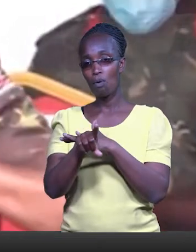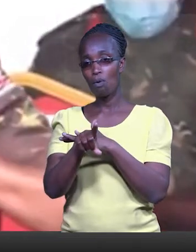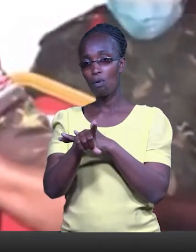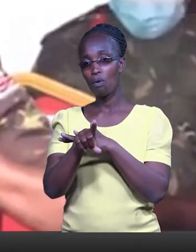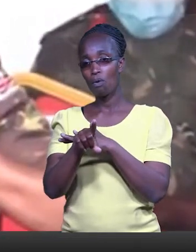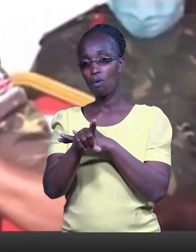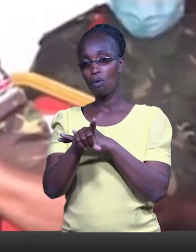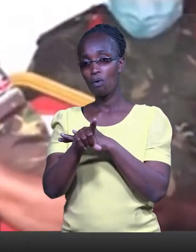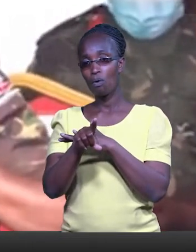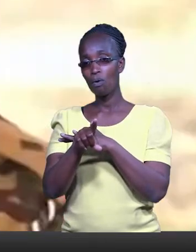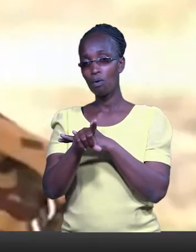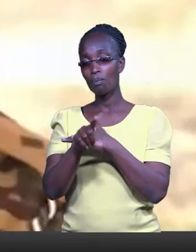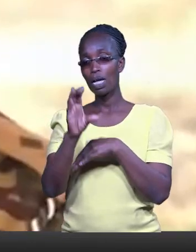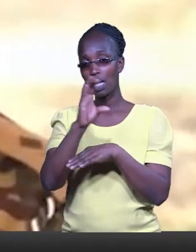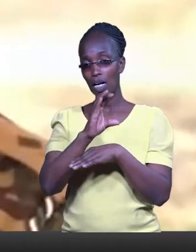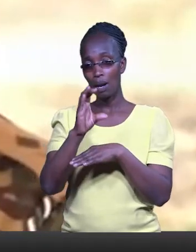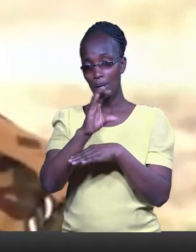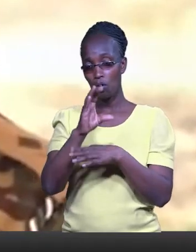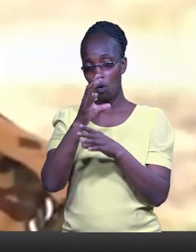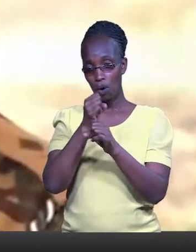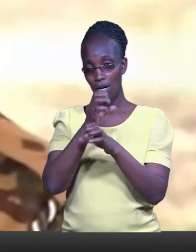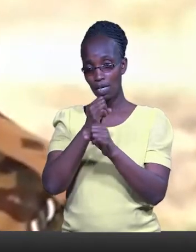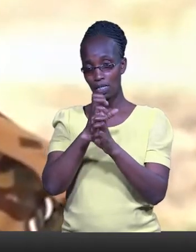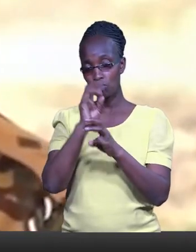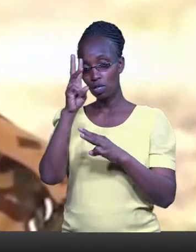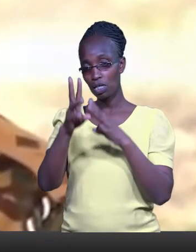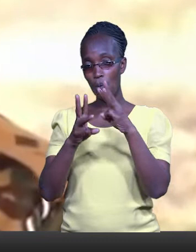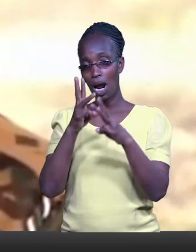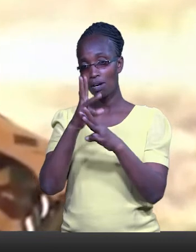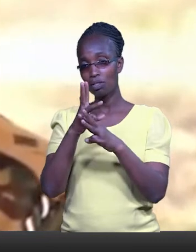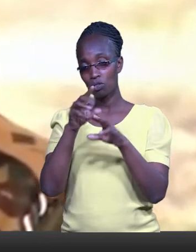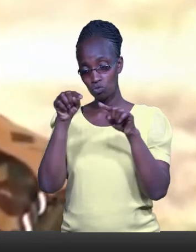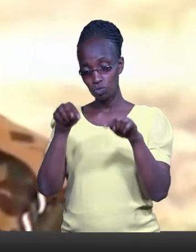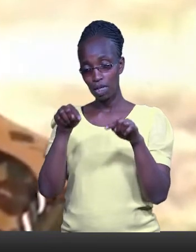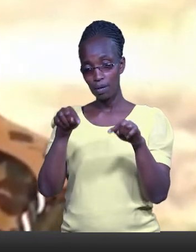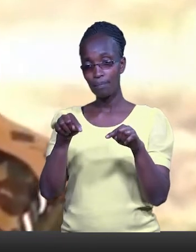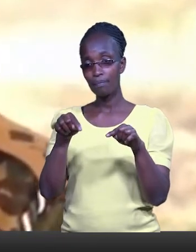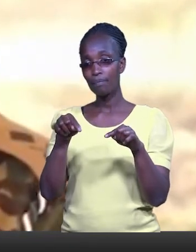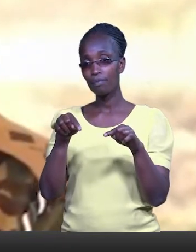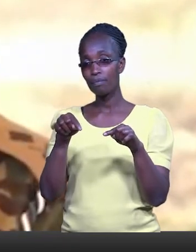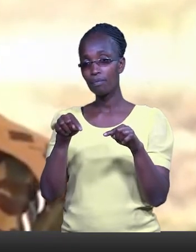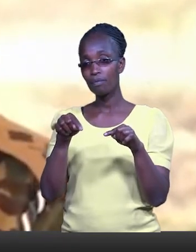accessible weapons of choice to terrorists and criminal organizations in the world today.